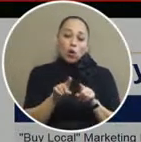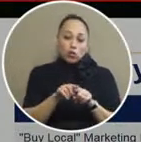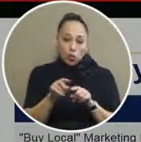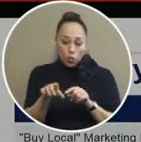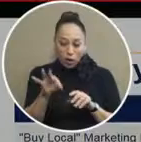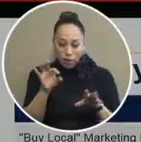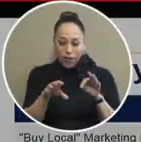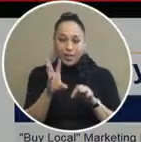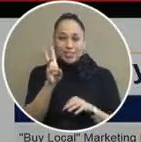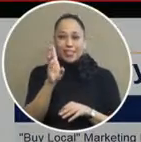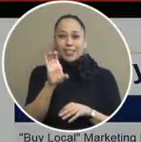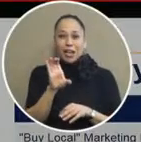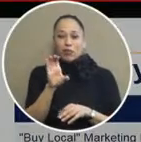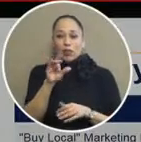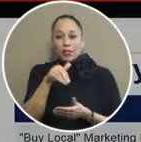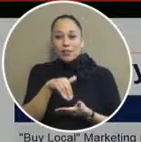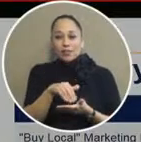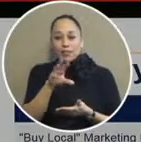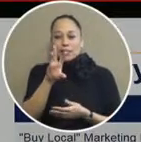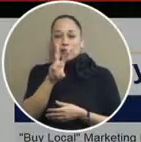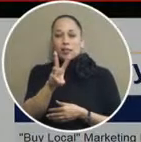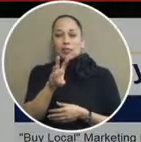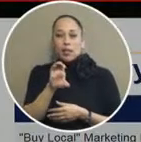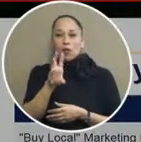allocating $600,000 to that.